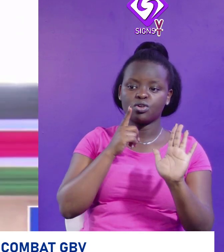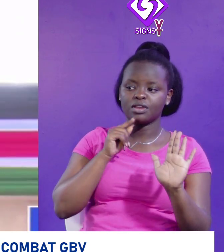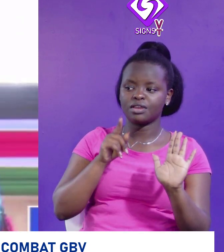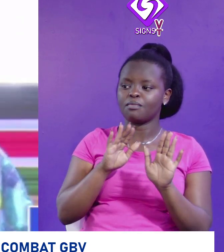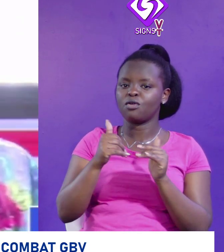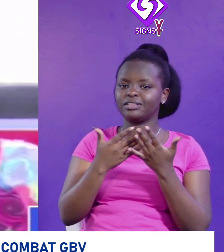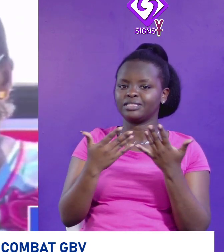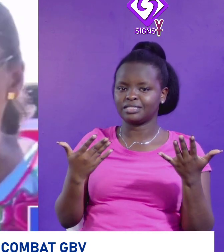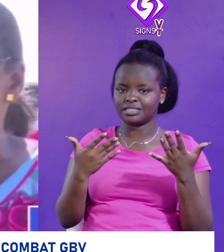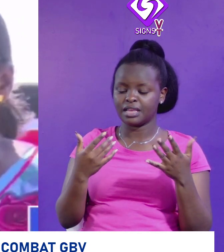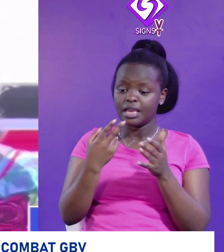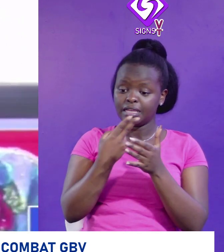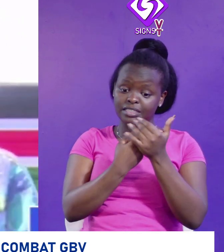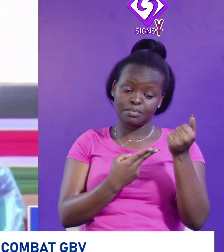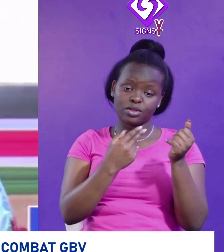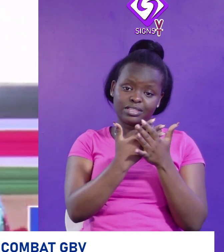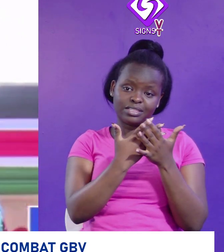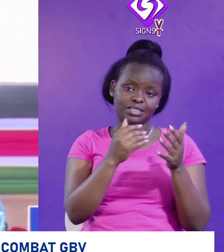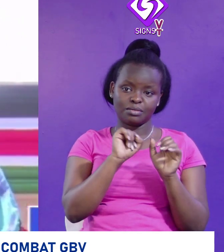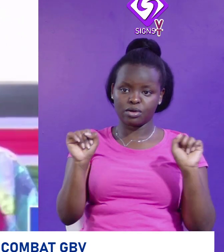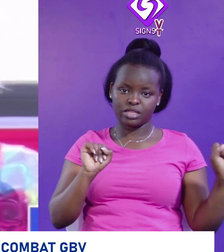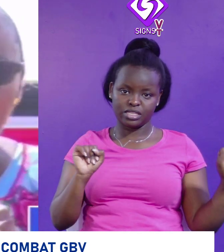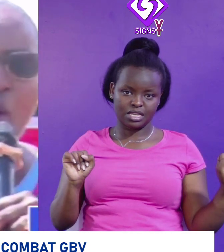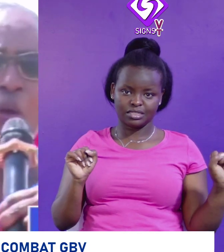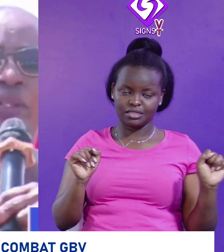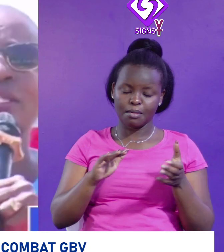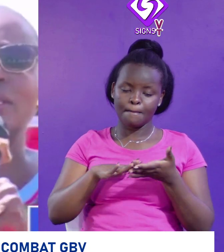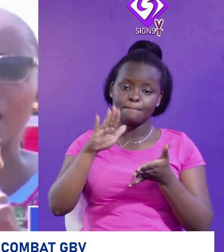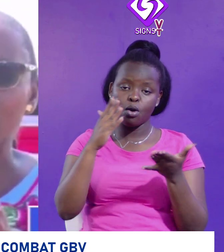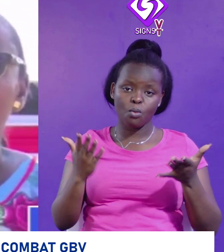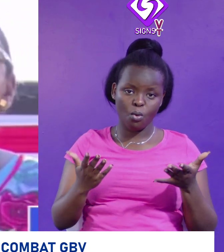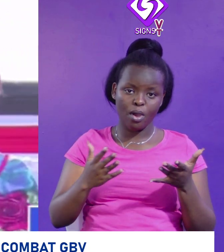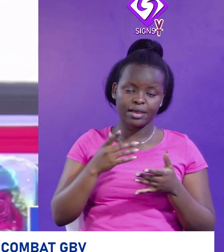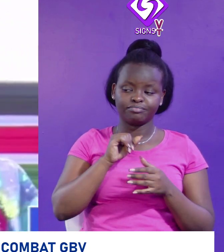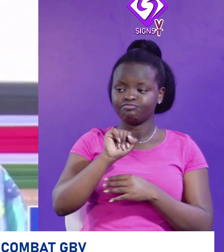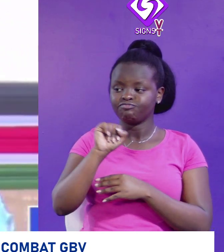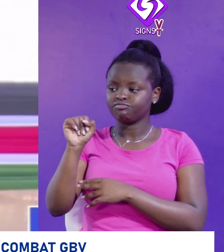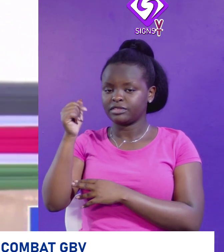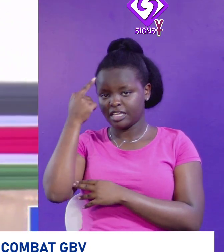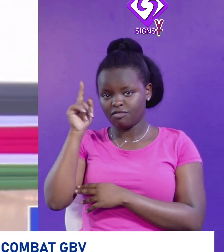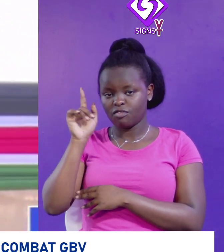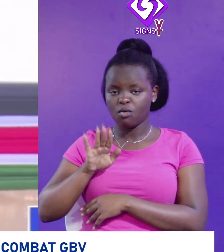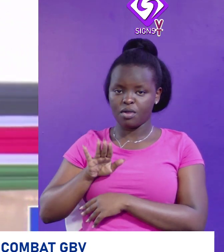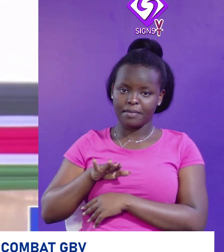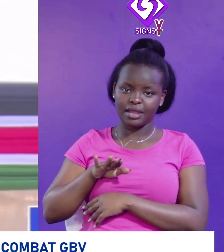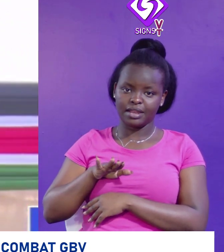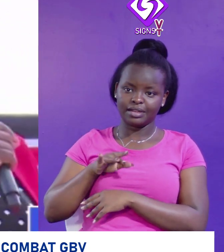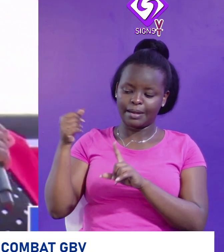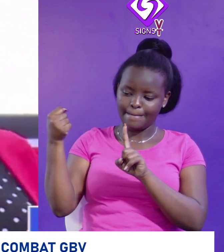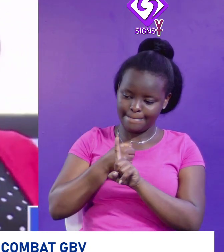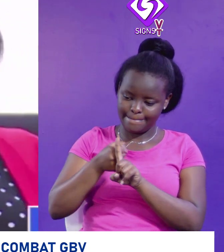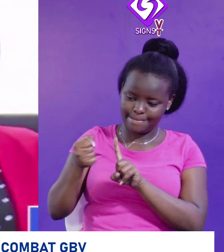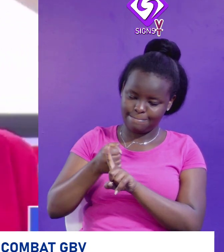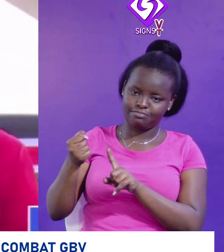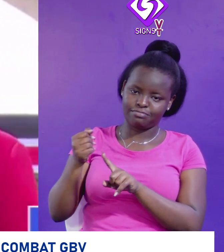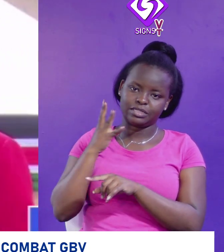by the way. I'm not saying femicide is on, but it is more on the side of women being violated. And